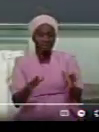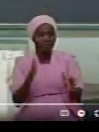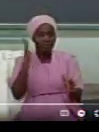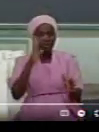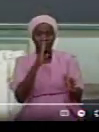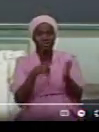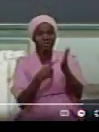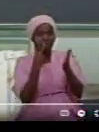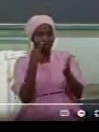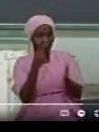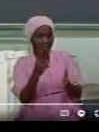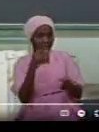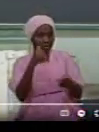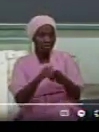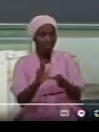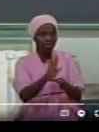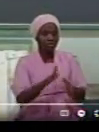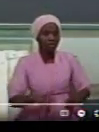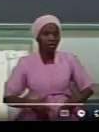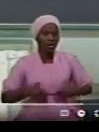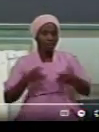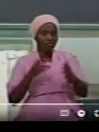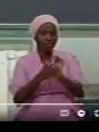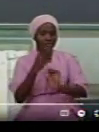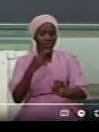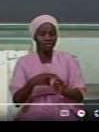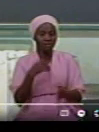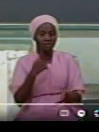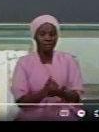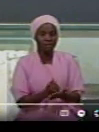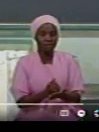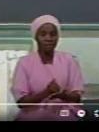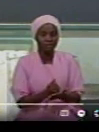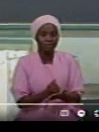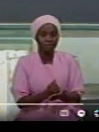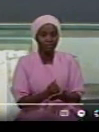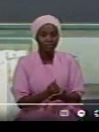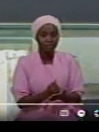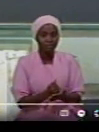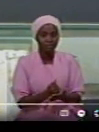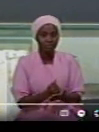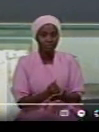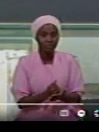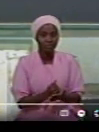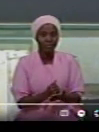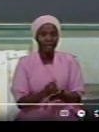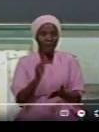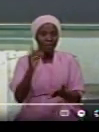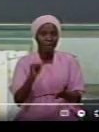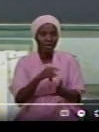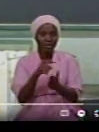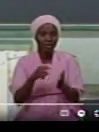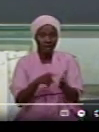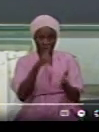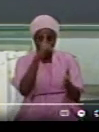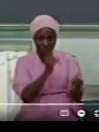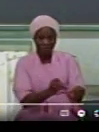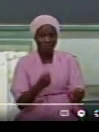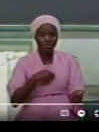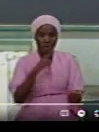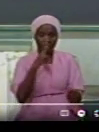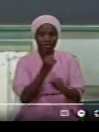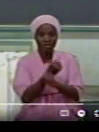reflected in your life in Jesus' name. By this faith, we're saved. By this faith,